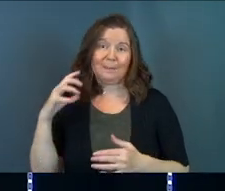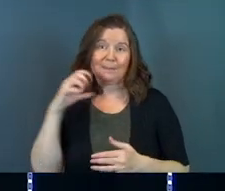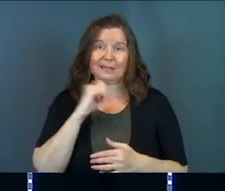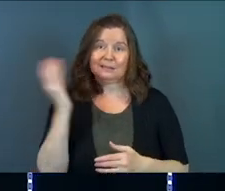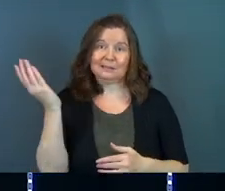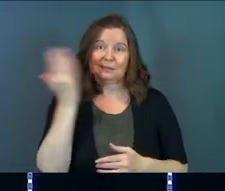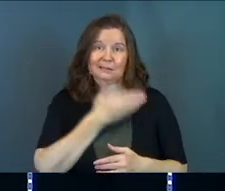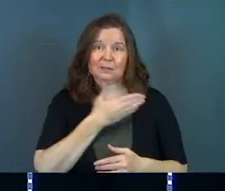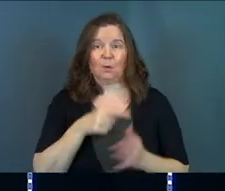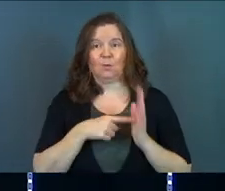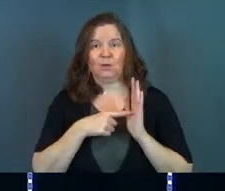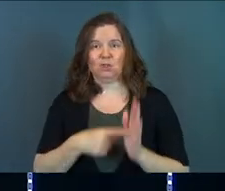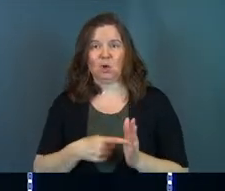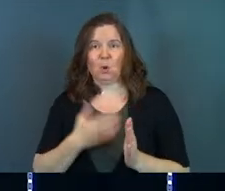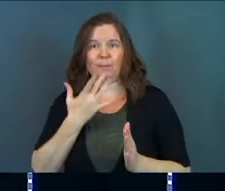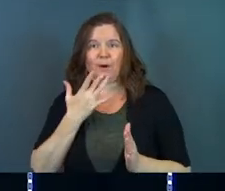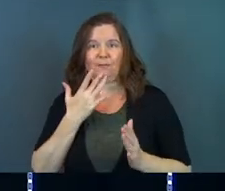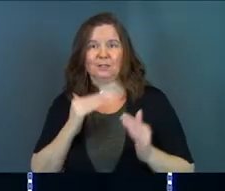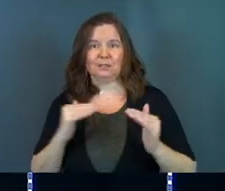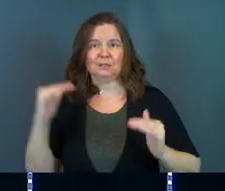miss when we show favoritism.